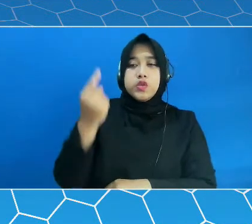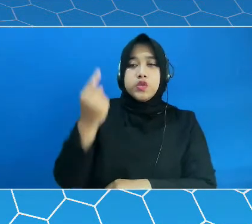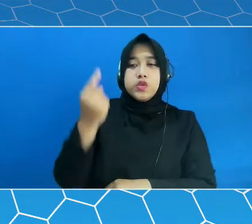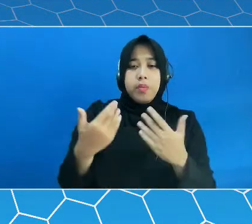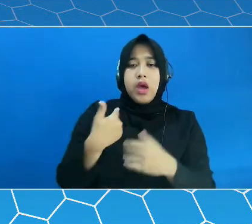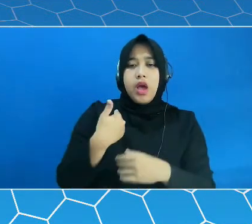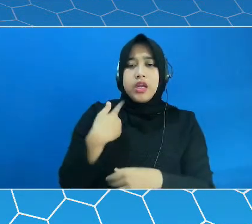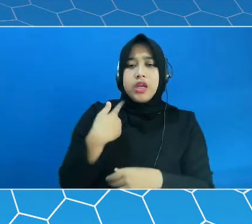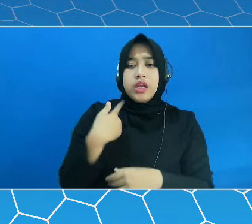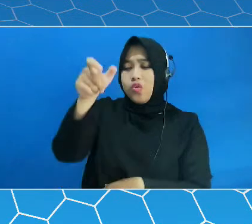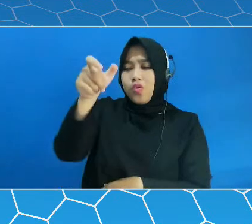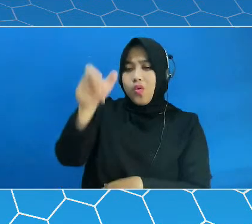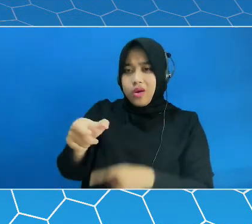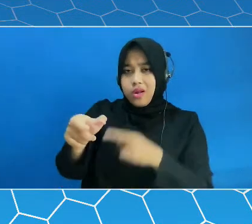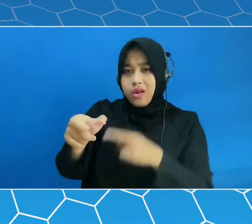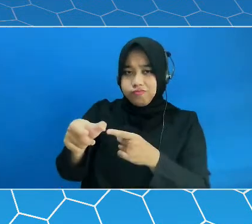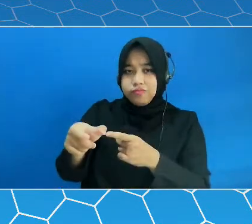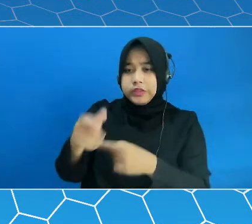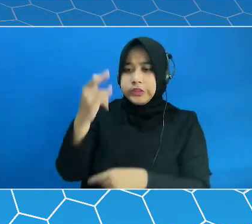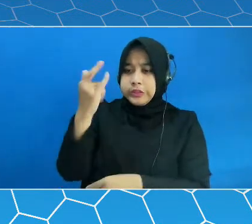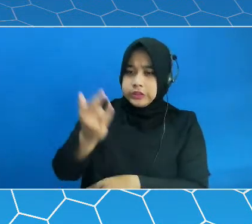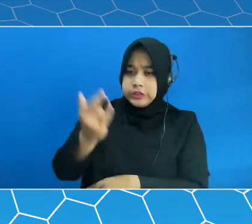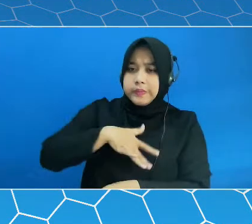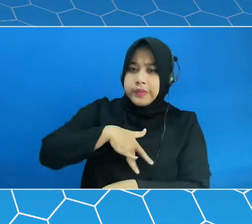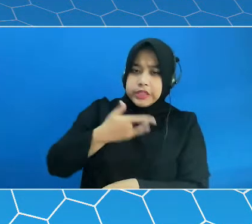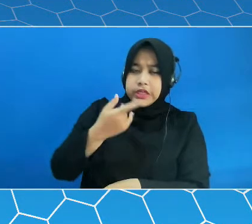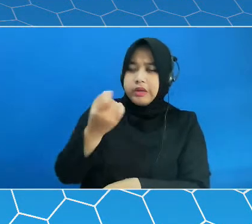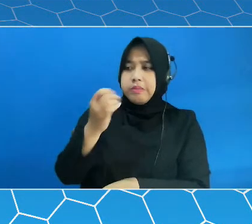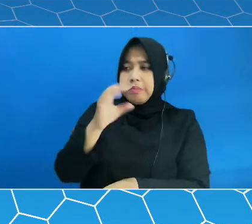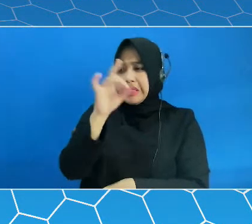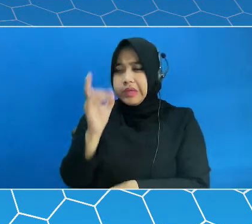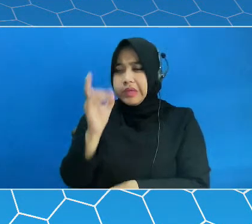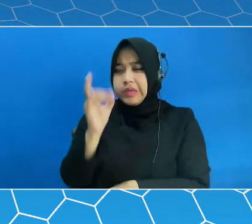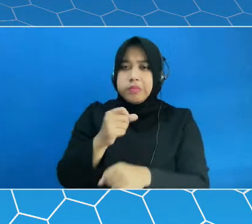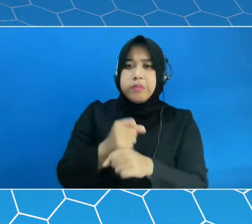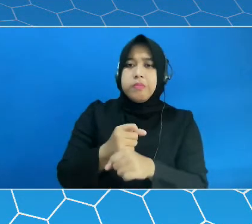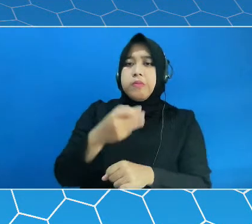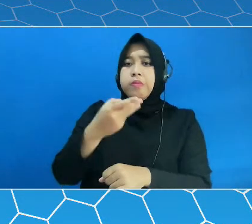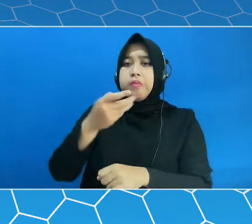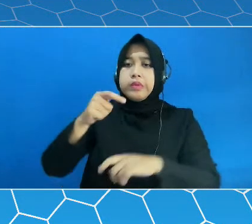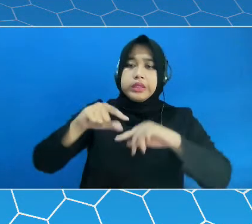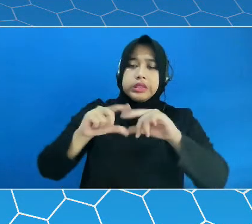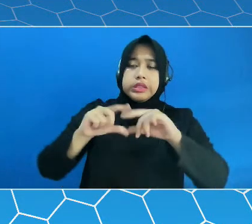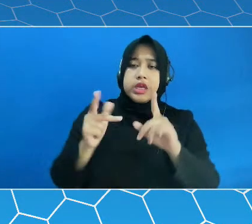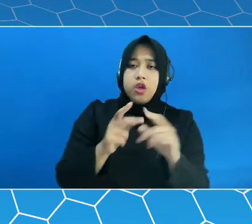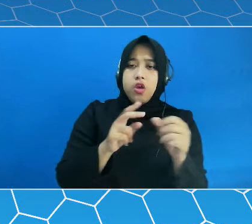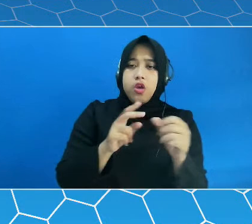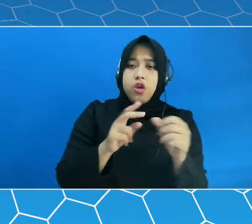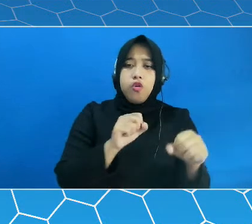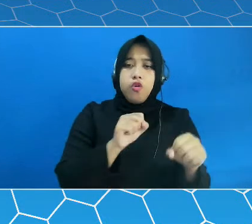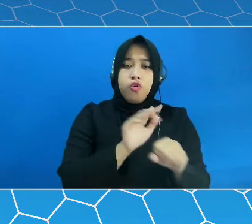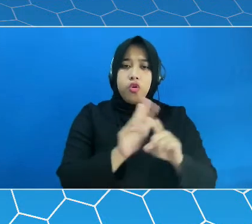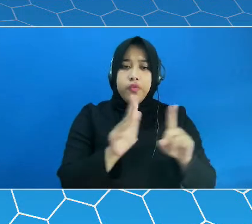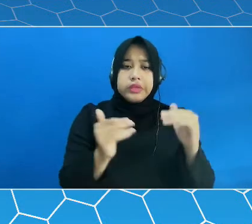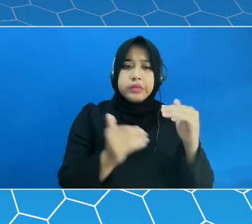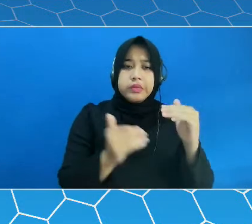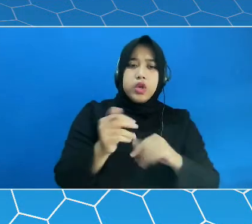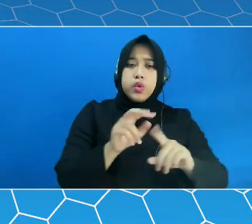impaired quality of life beyond 12 weeks, which is known as long COVID. Next slide, please.